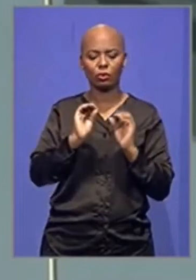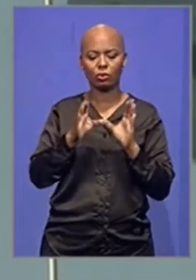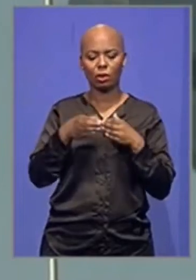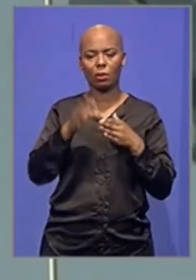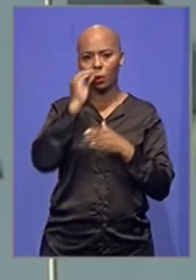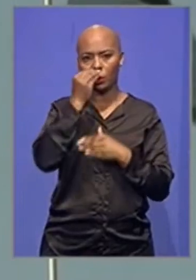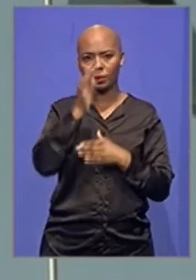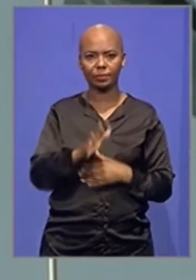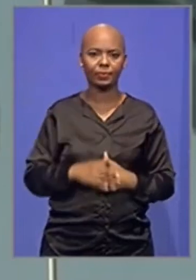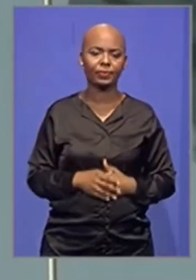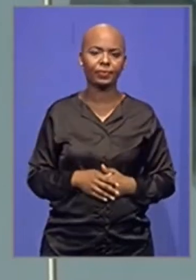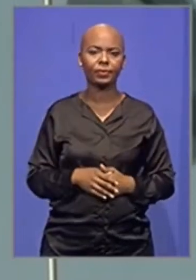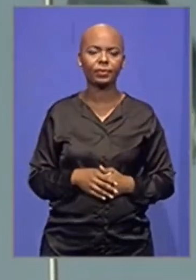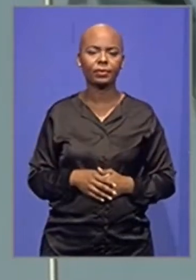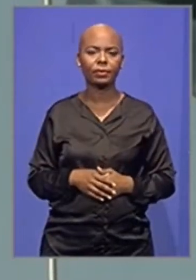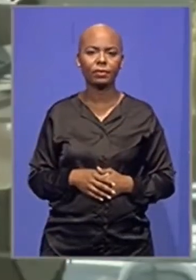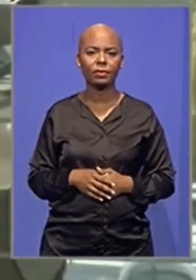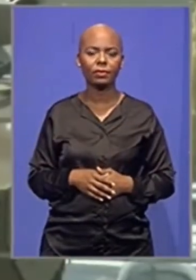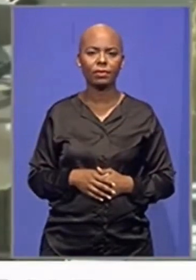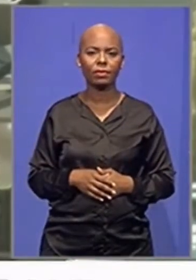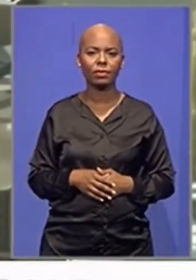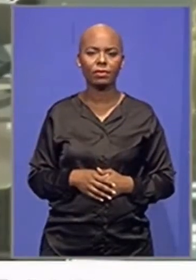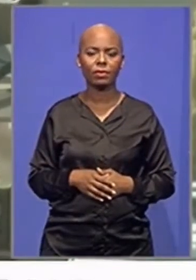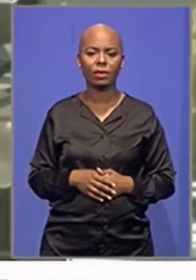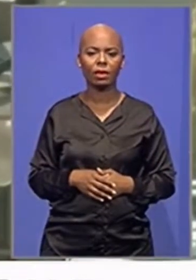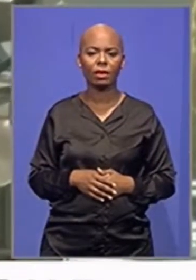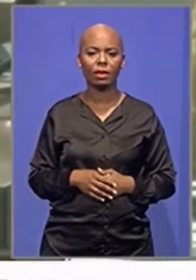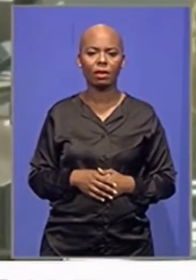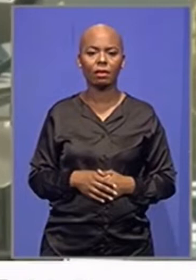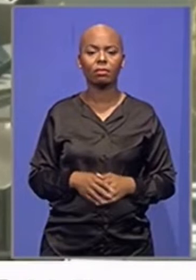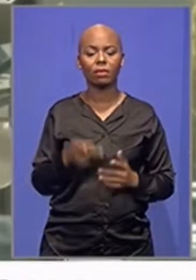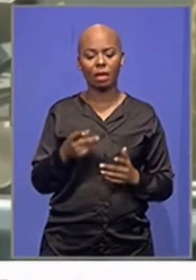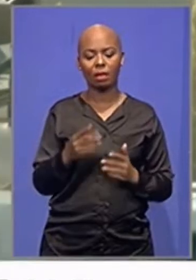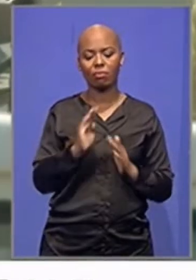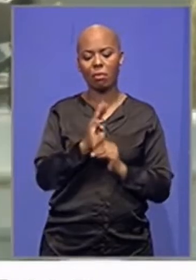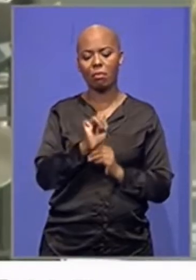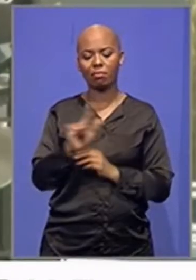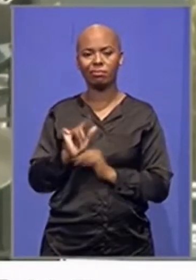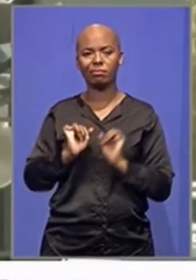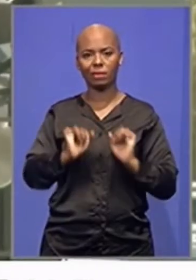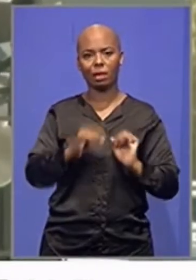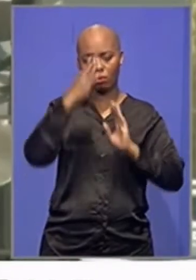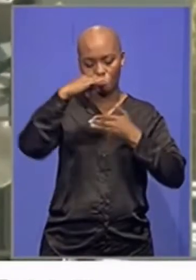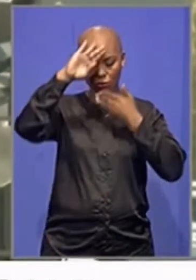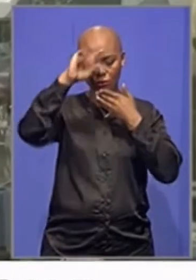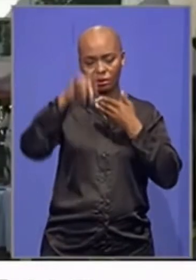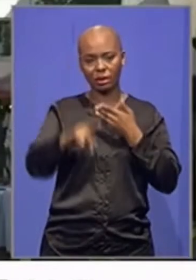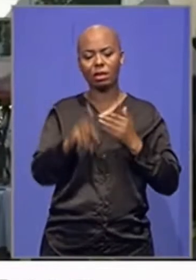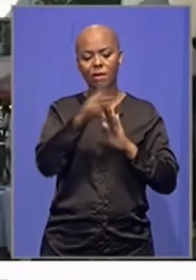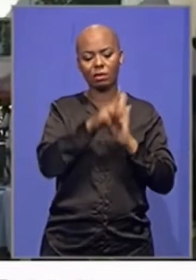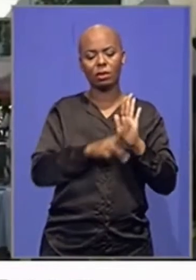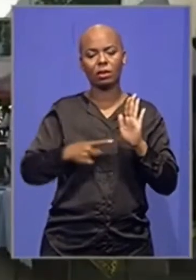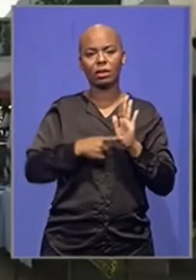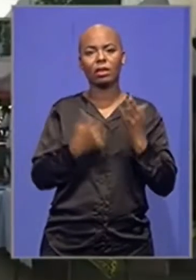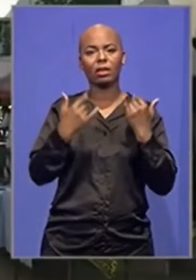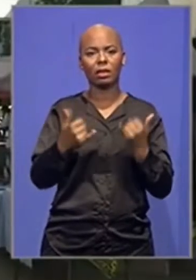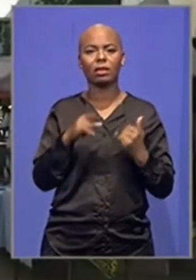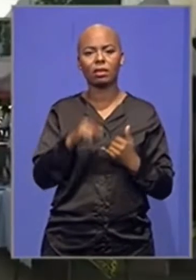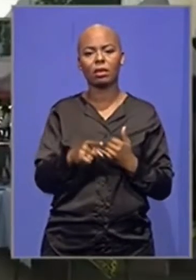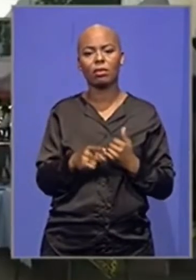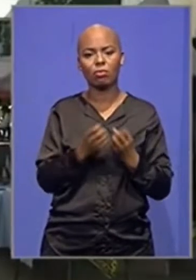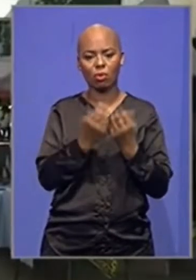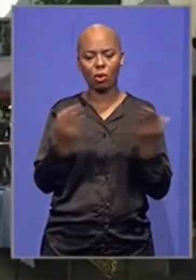tsebiso ya molao ona e bakile dipuo di hana ho fela Botswana. Setshwantsho sena sa molao se tla nehela makala a